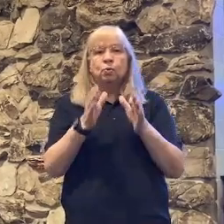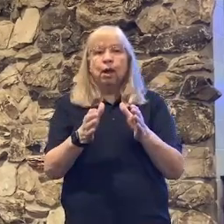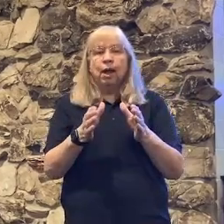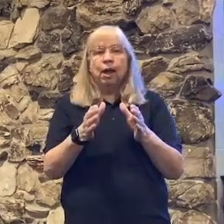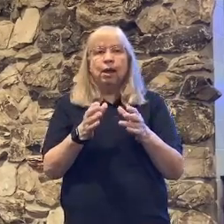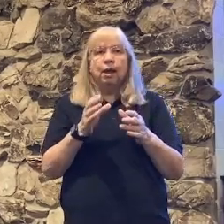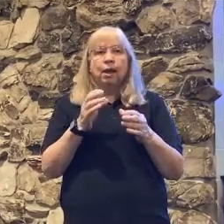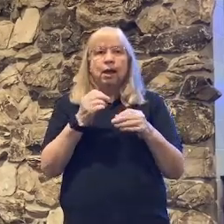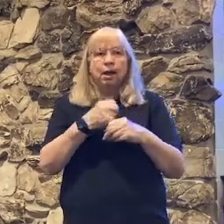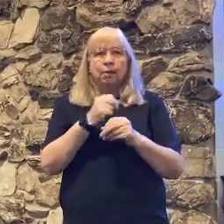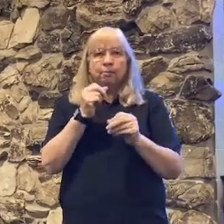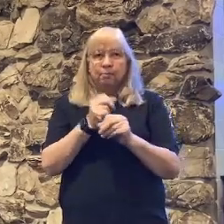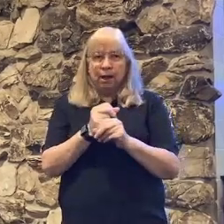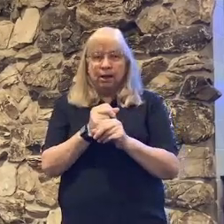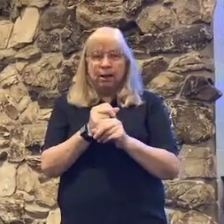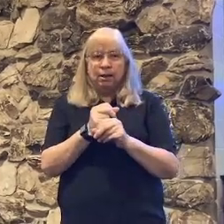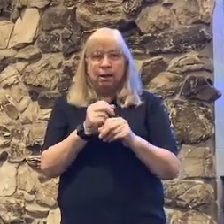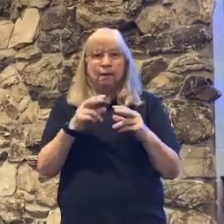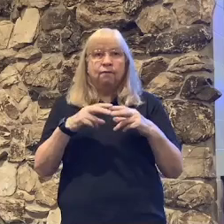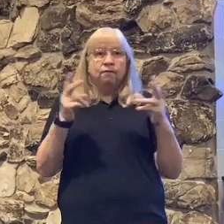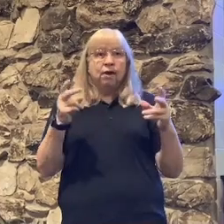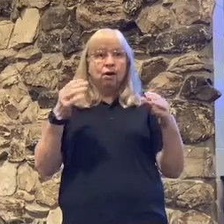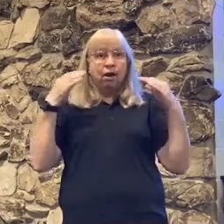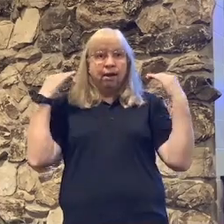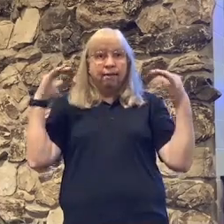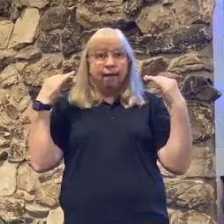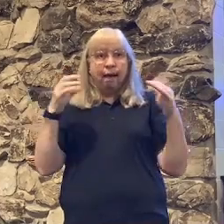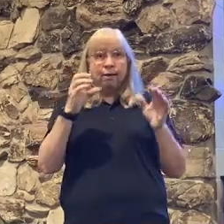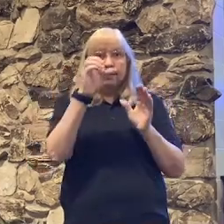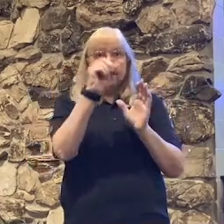of making a very loud statement.